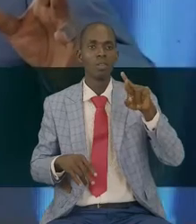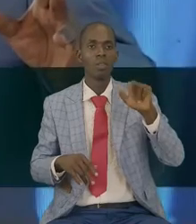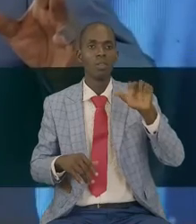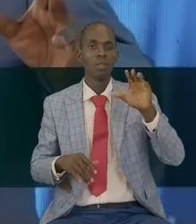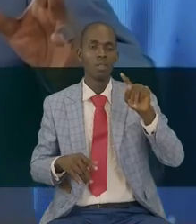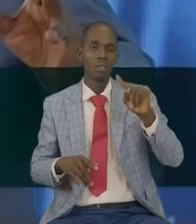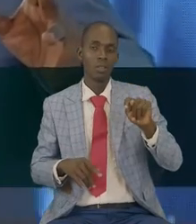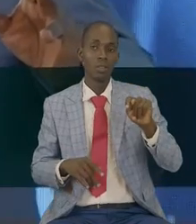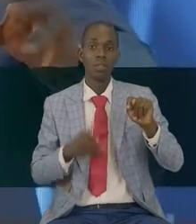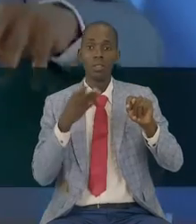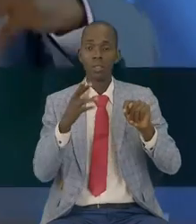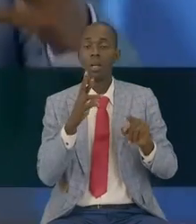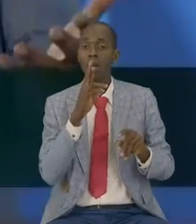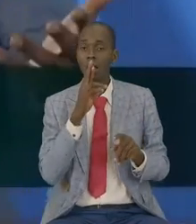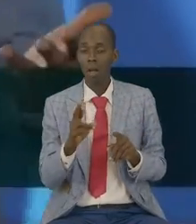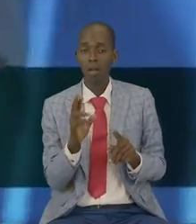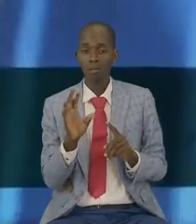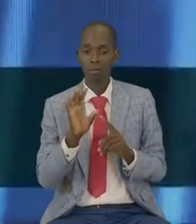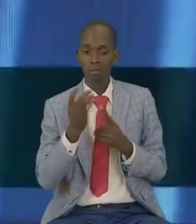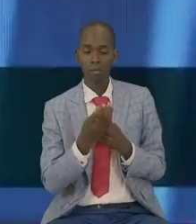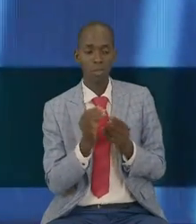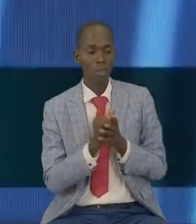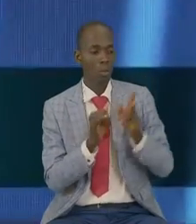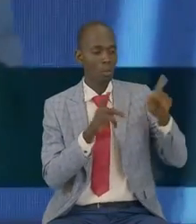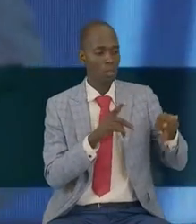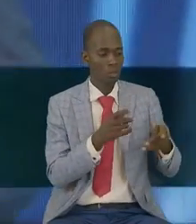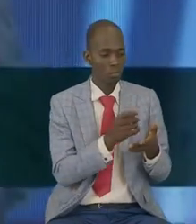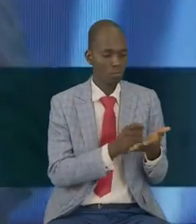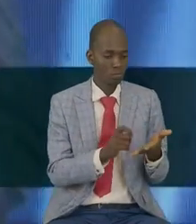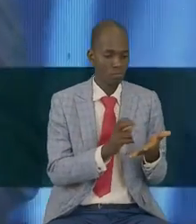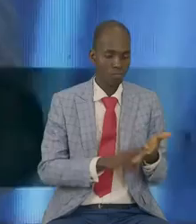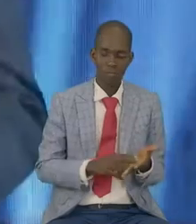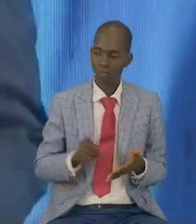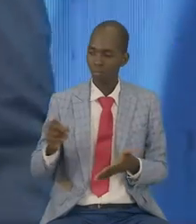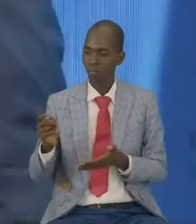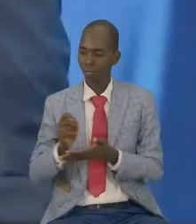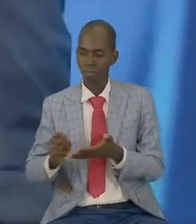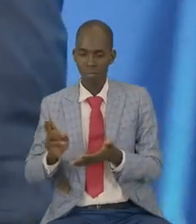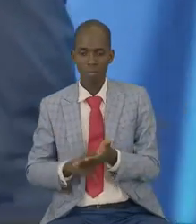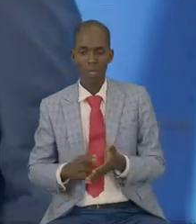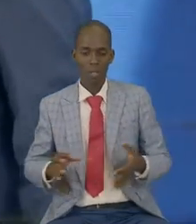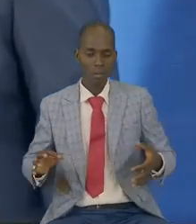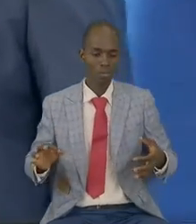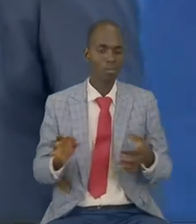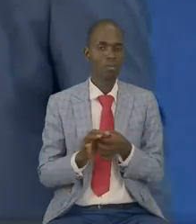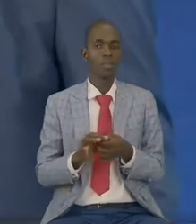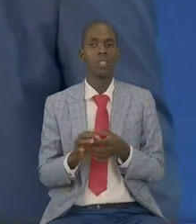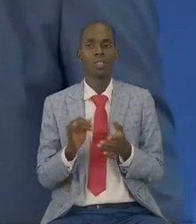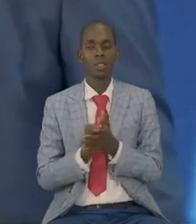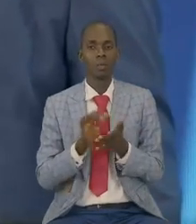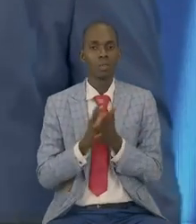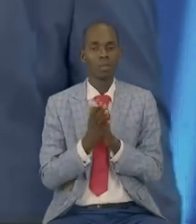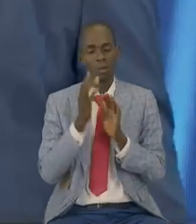And A signs and B signs. And this is the contract. And because of this